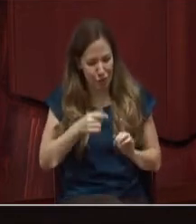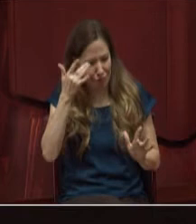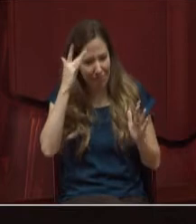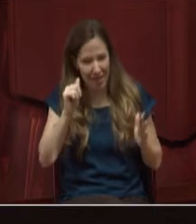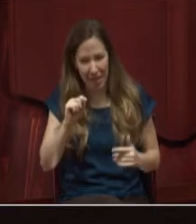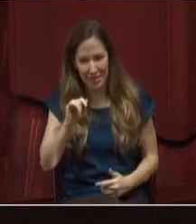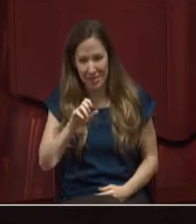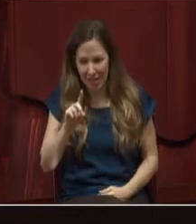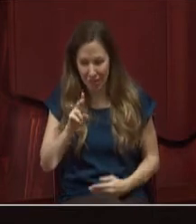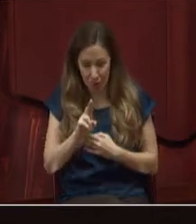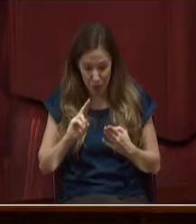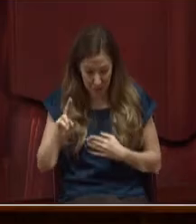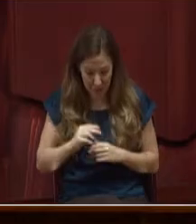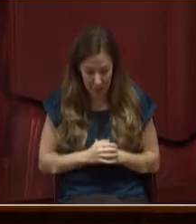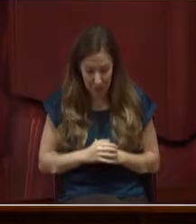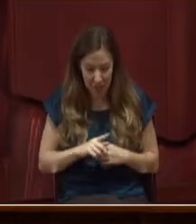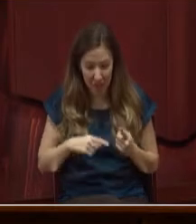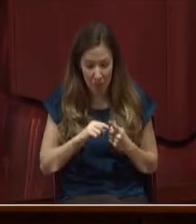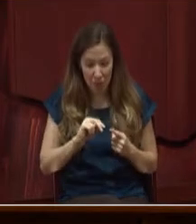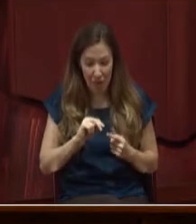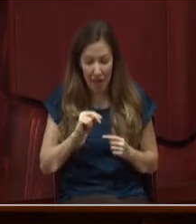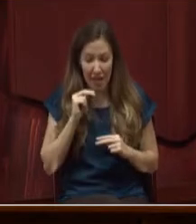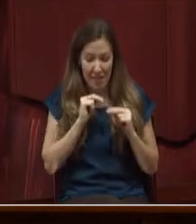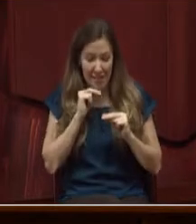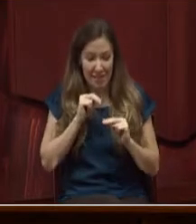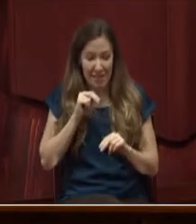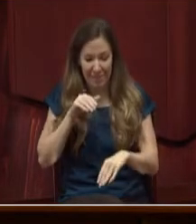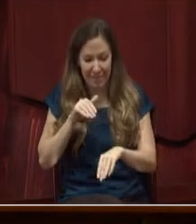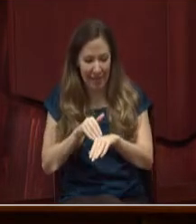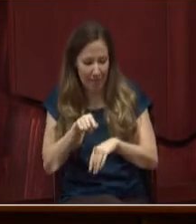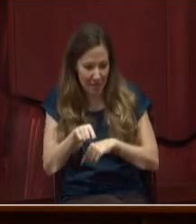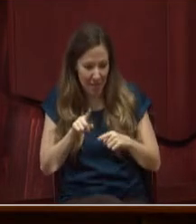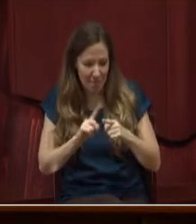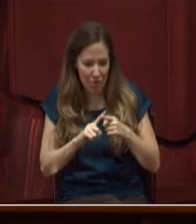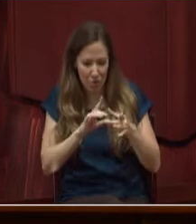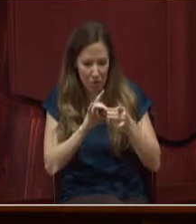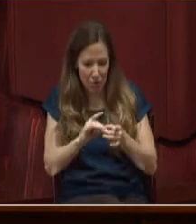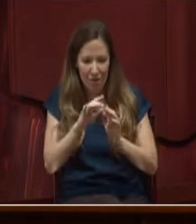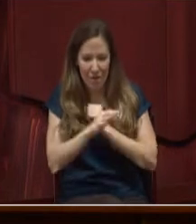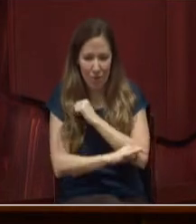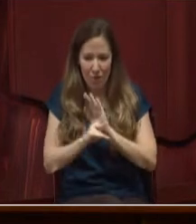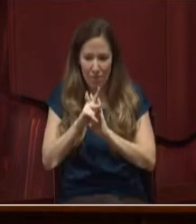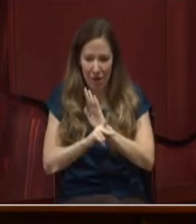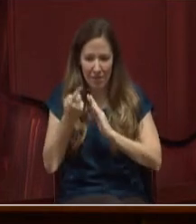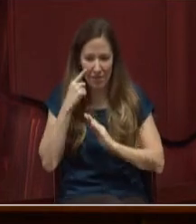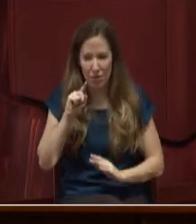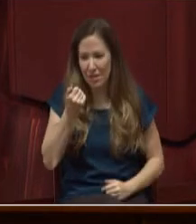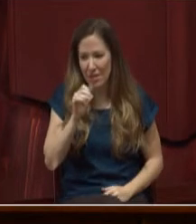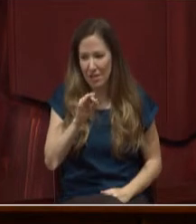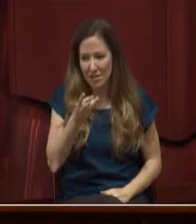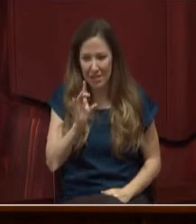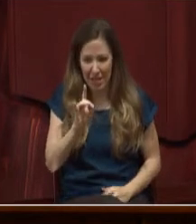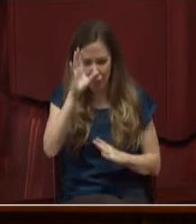Hoover Institution when Richard Nixon tapped him to coordinate foreign policy issues for the 1968 Nixon presidential